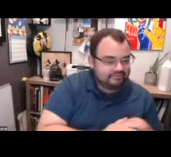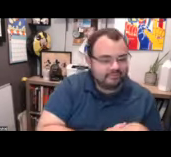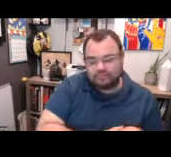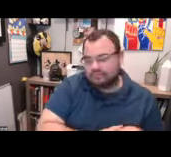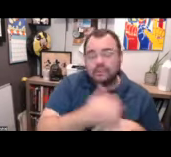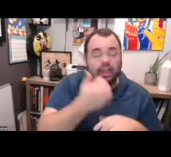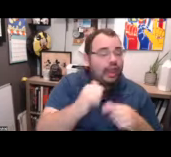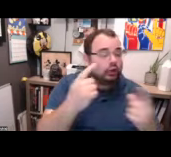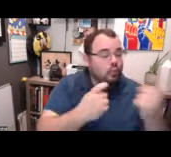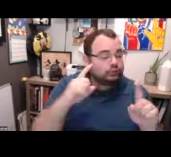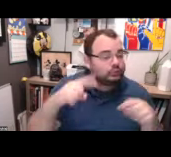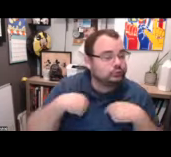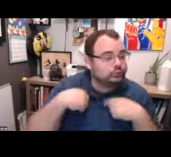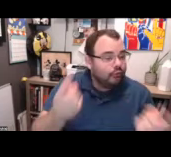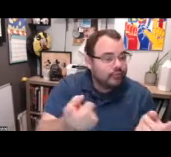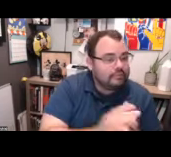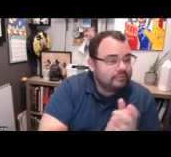Okay.